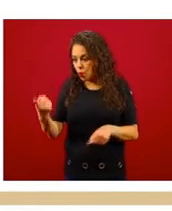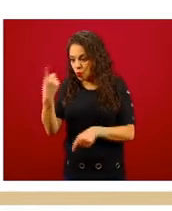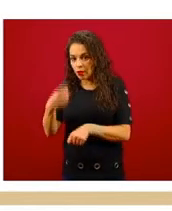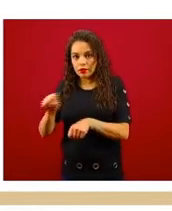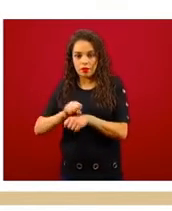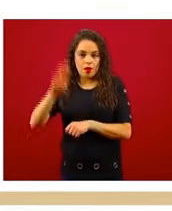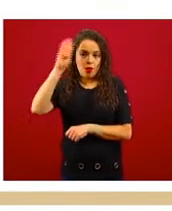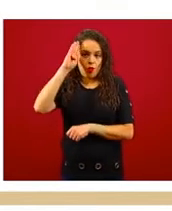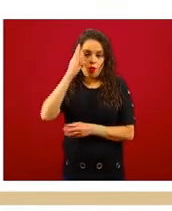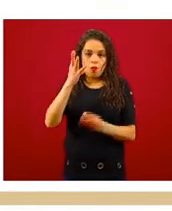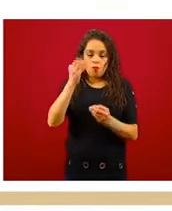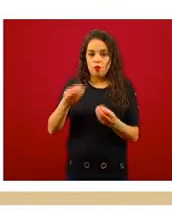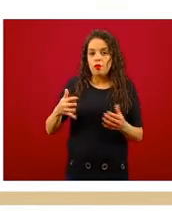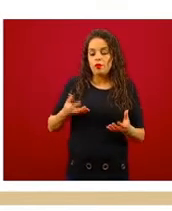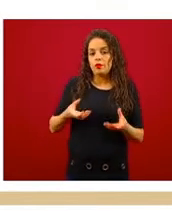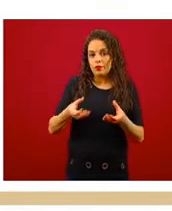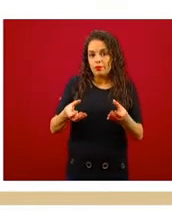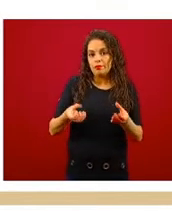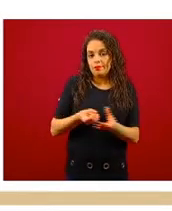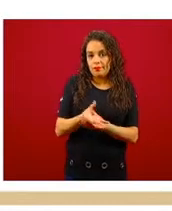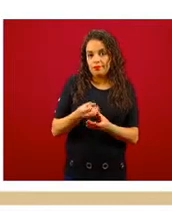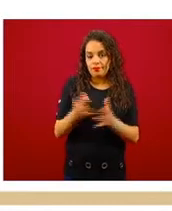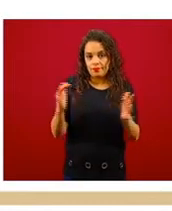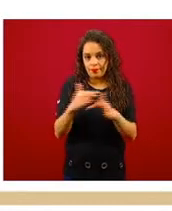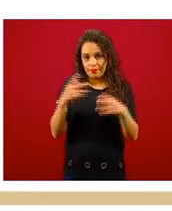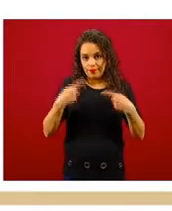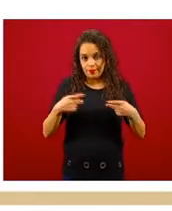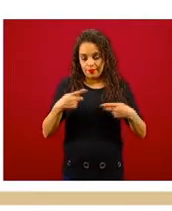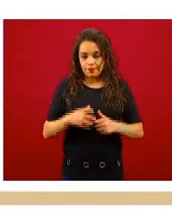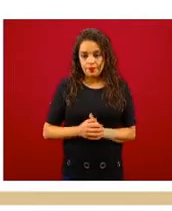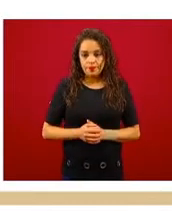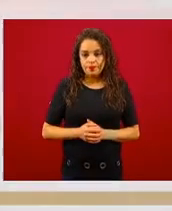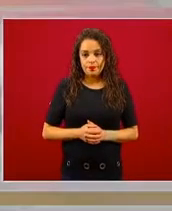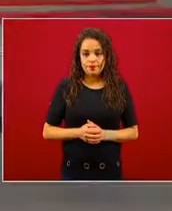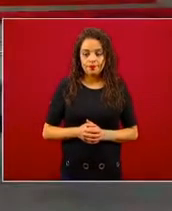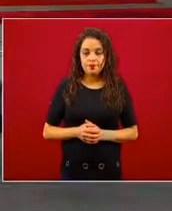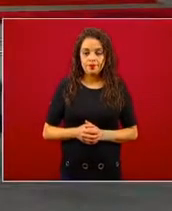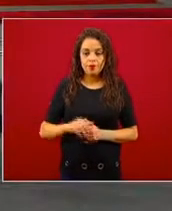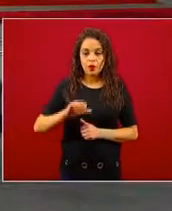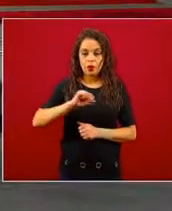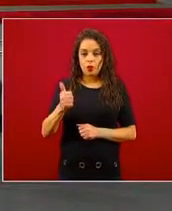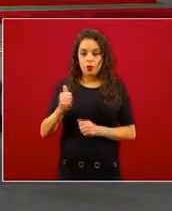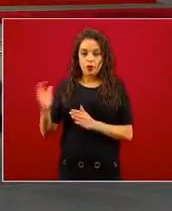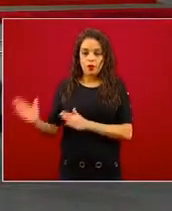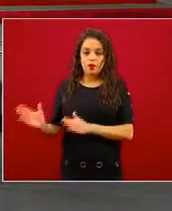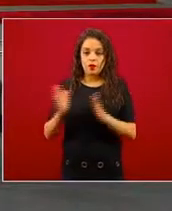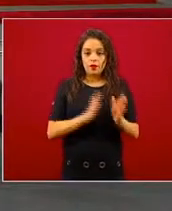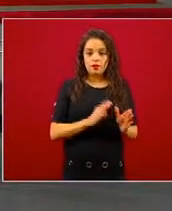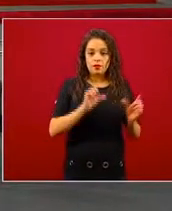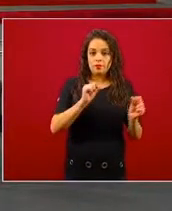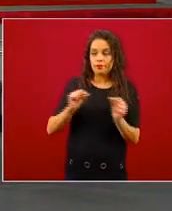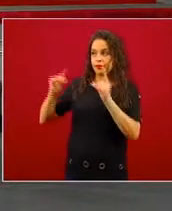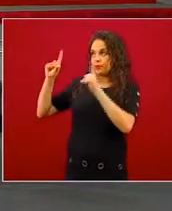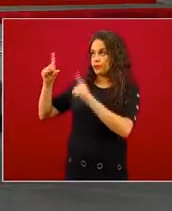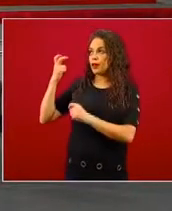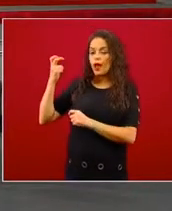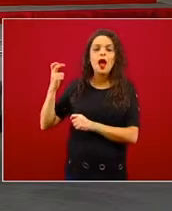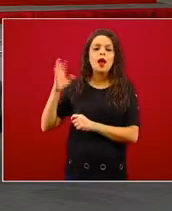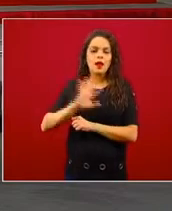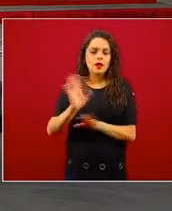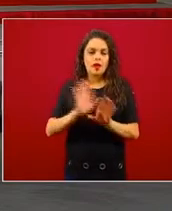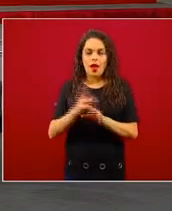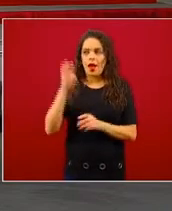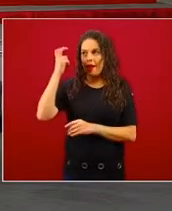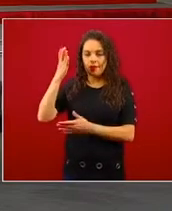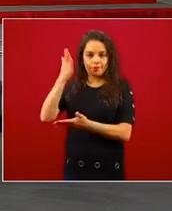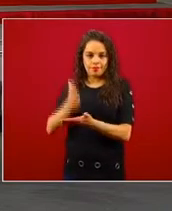favor. from 1 week to the next. Y no, la anterior. Entonces, con esa basta. Muchas gracias. Nope, not that